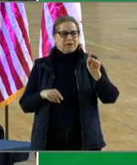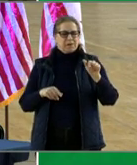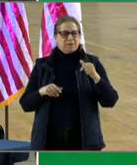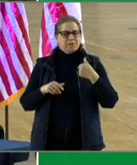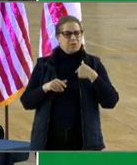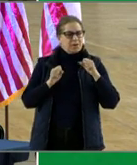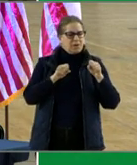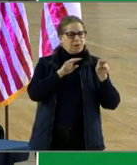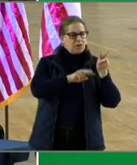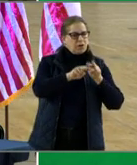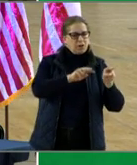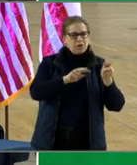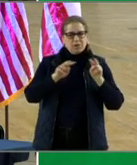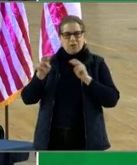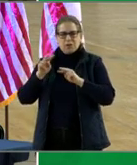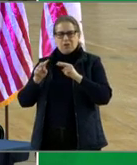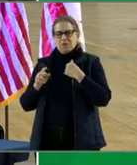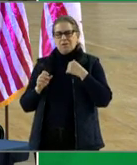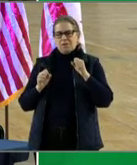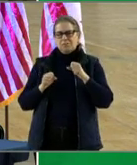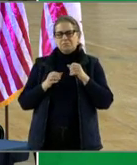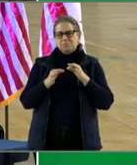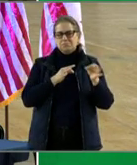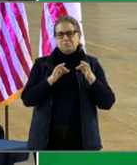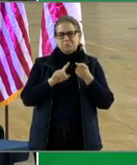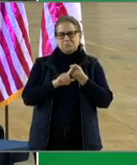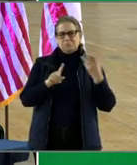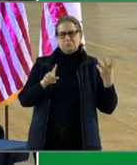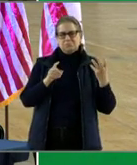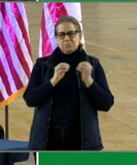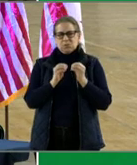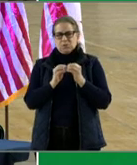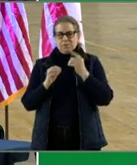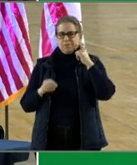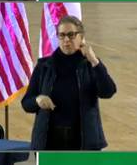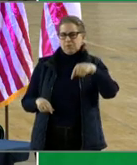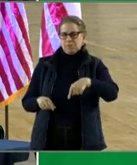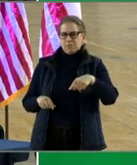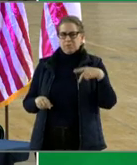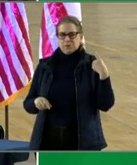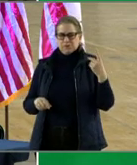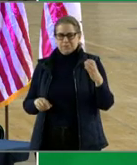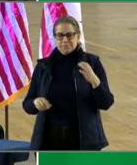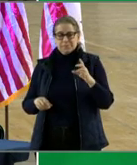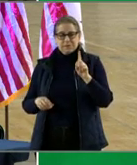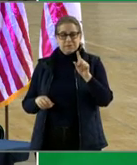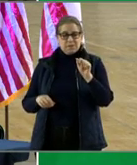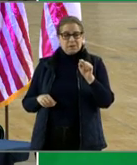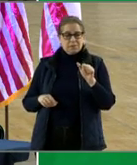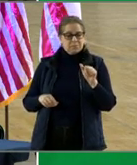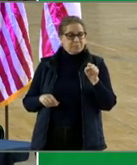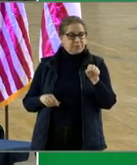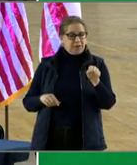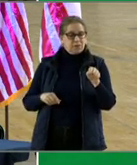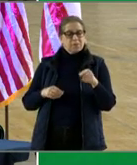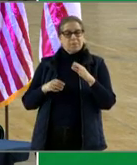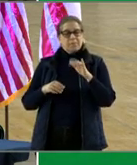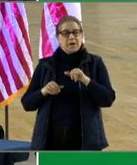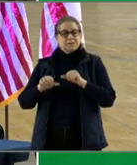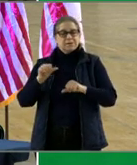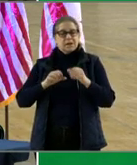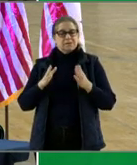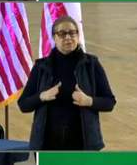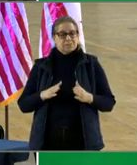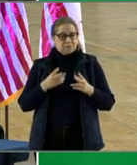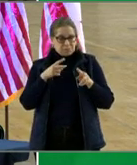this in a way that we are looking at things for the district and the data sciences models that we are looking at in terms of what's actually happening